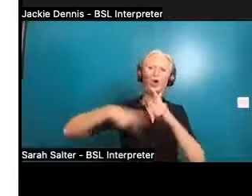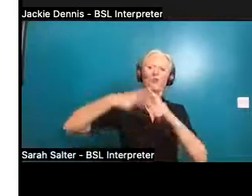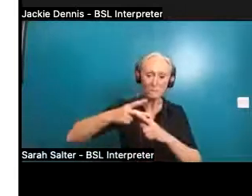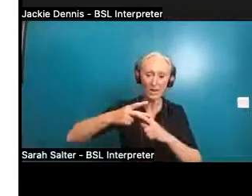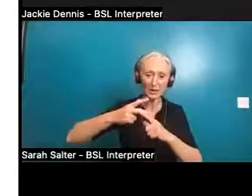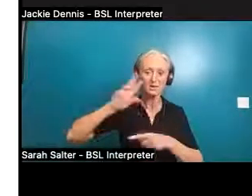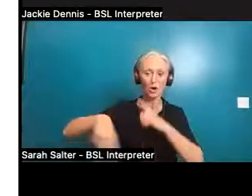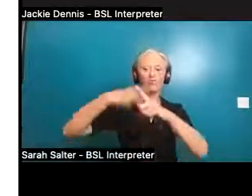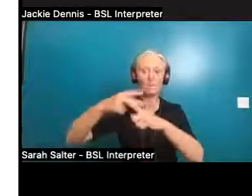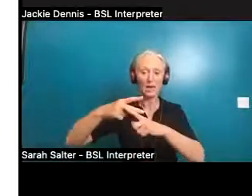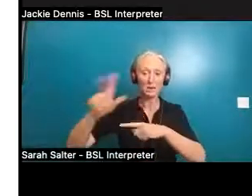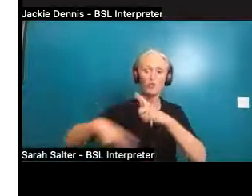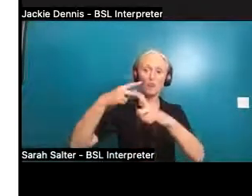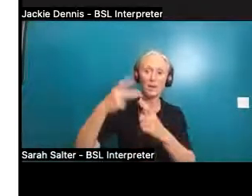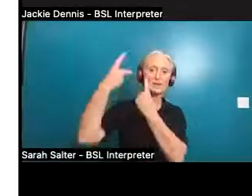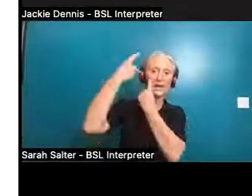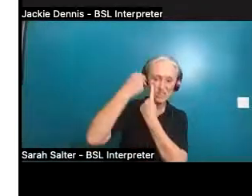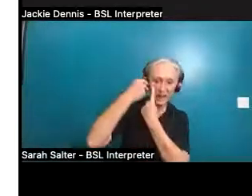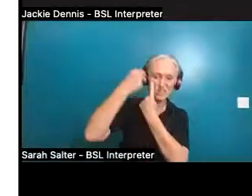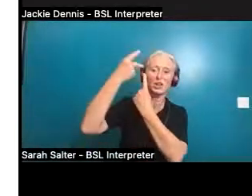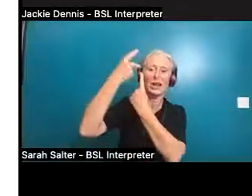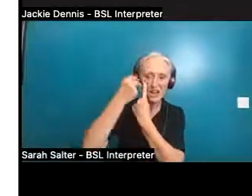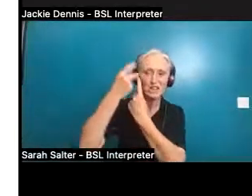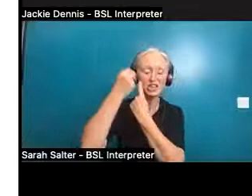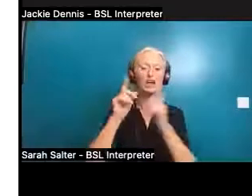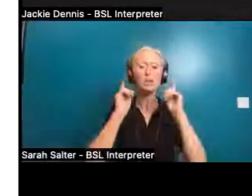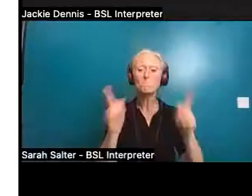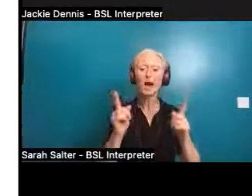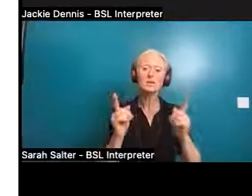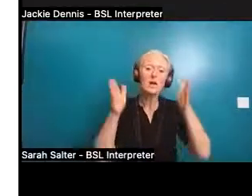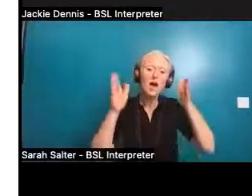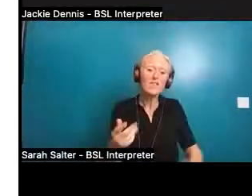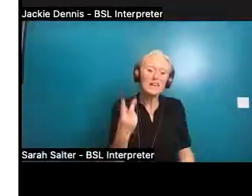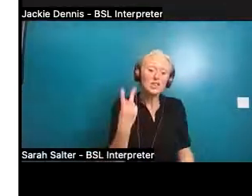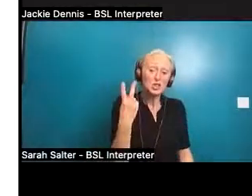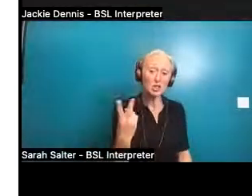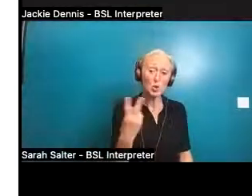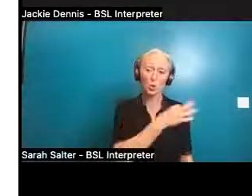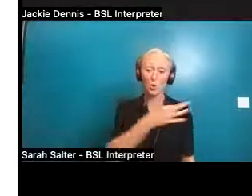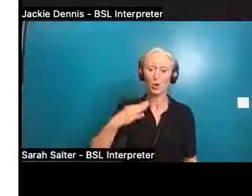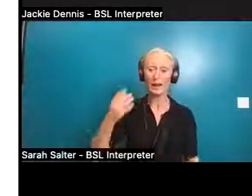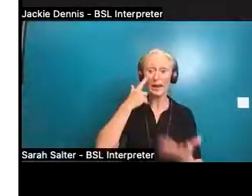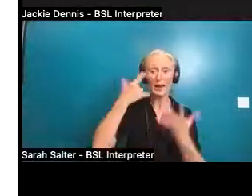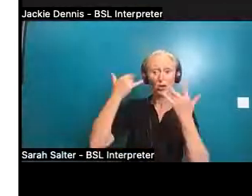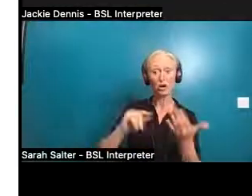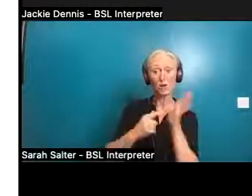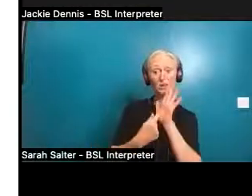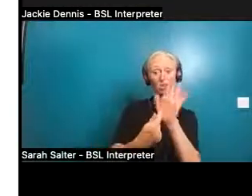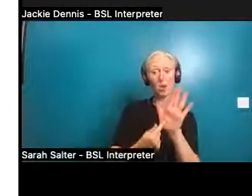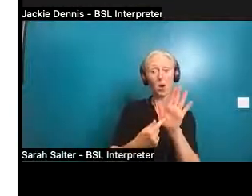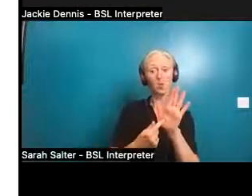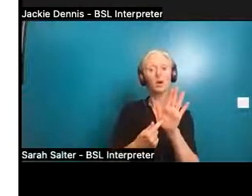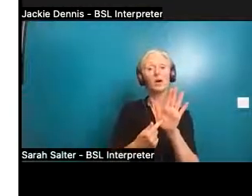But it has shown, at least in the phase 2 clinical trial, that there was some improvement in patients' vision